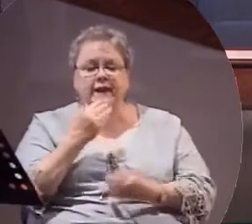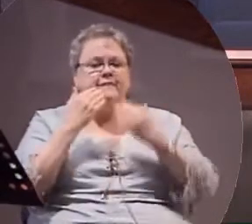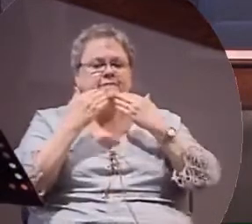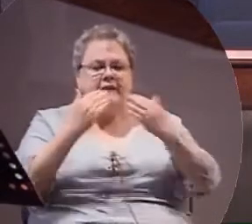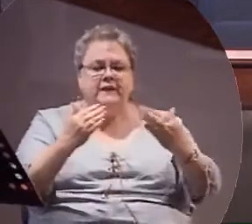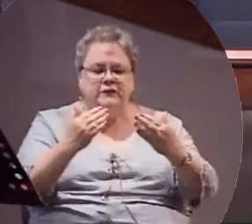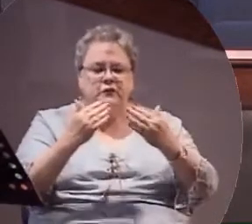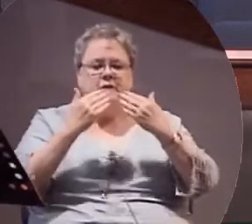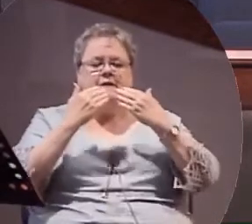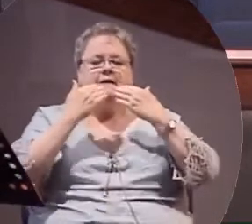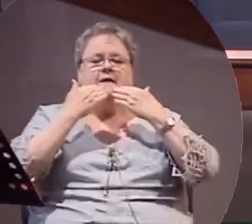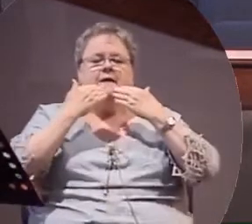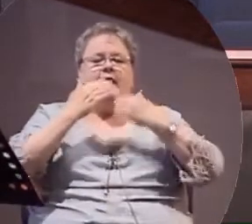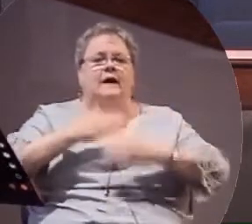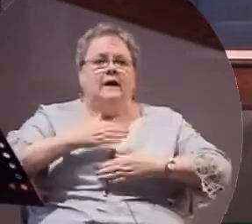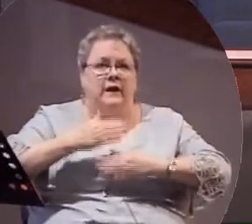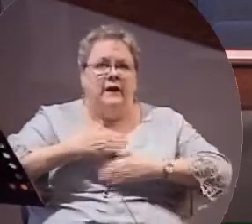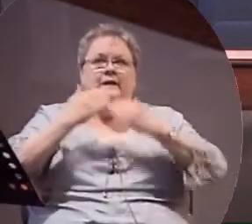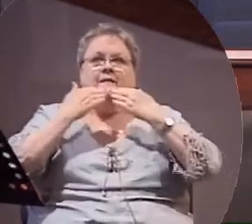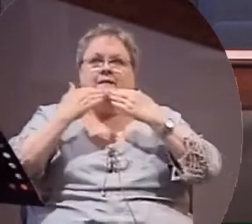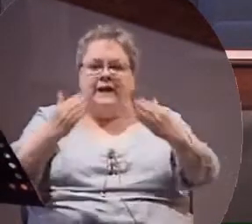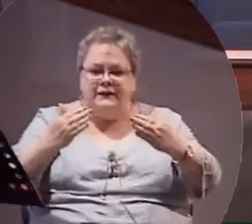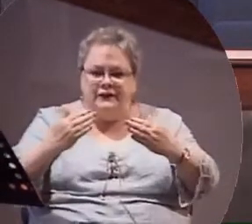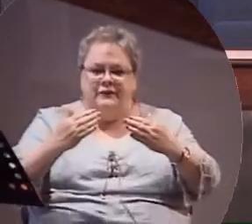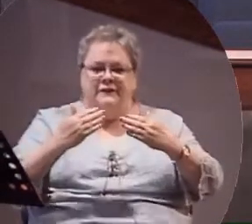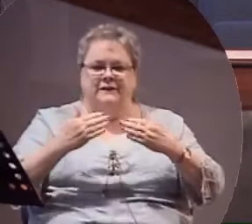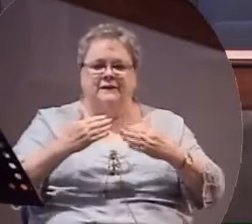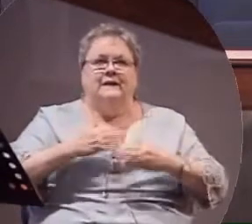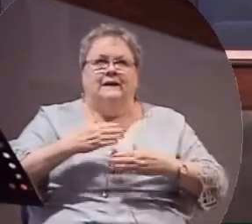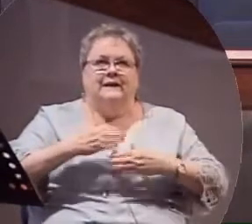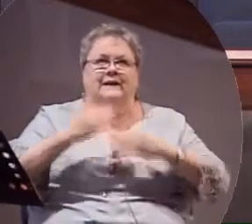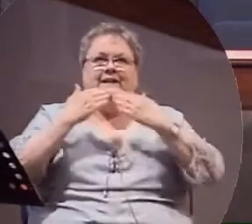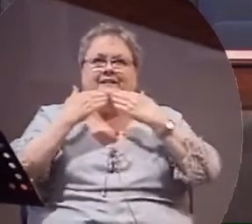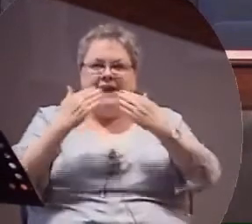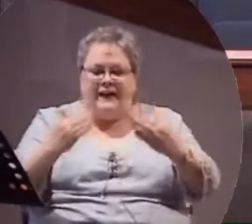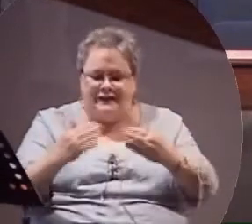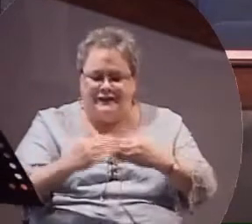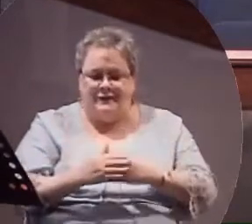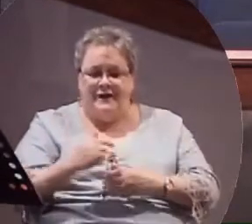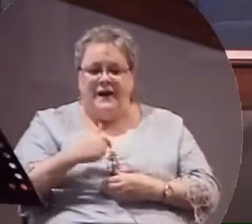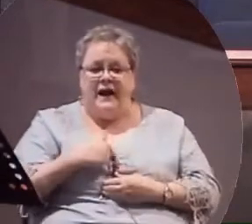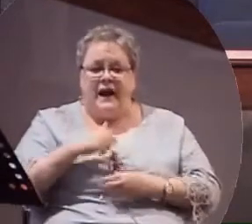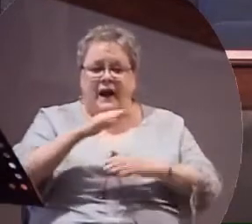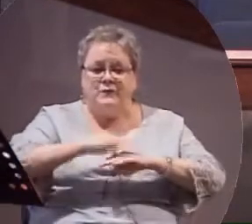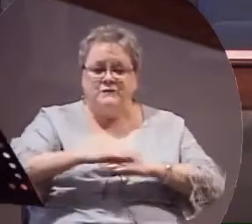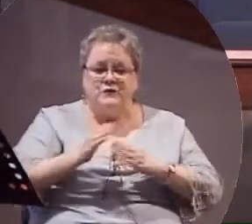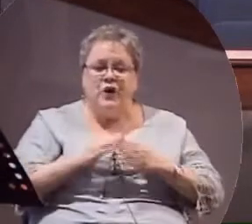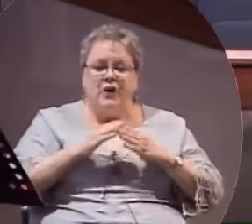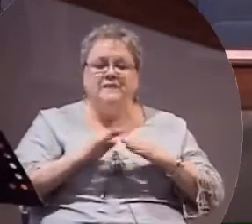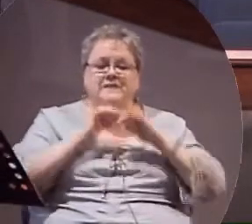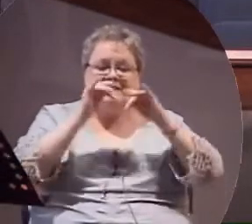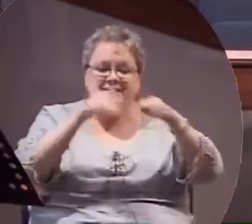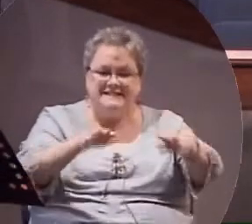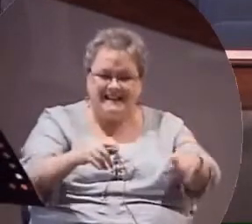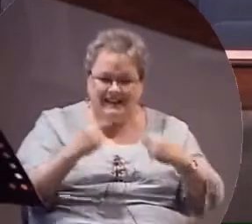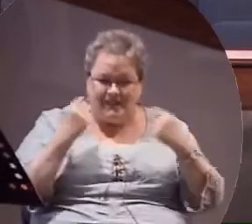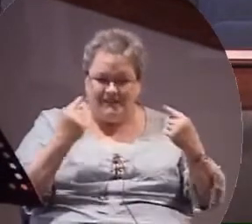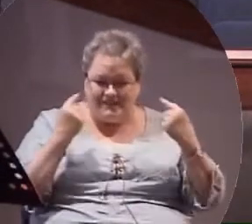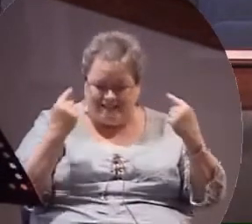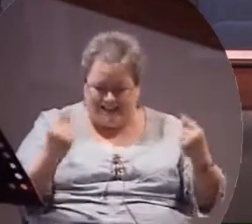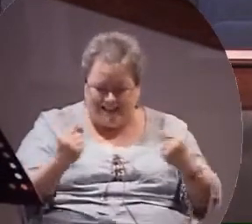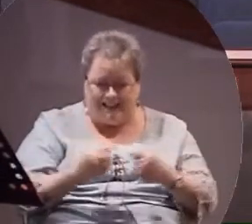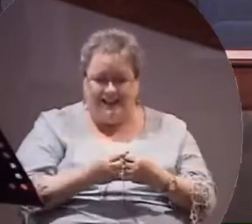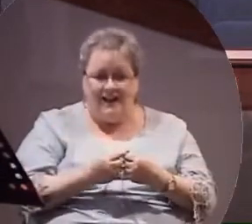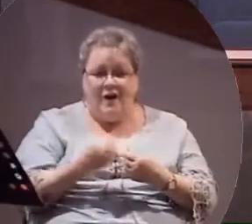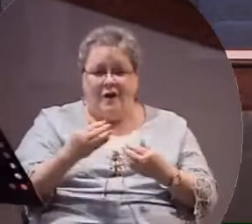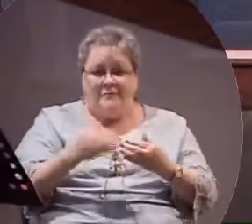you. Thank you. Thank you. I was out on the sea of sin, bobbing up and down, about